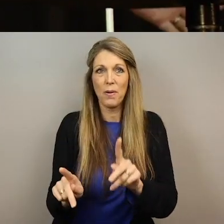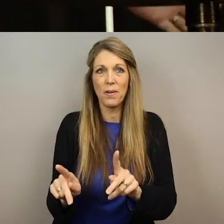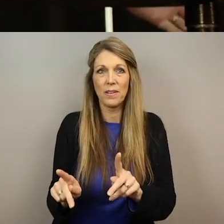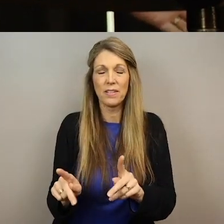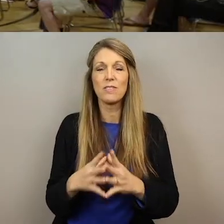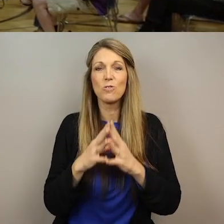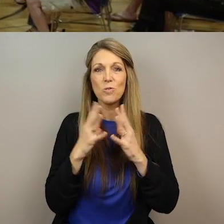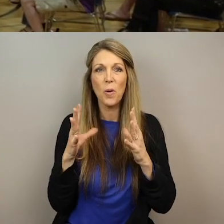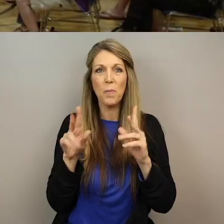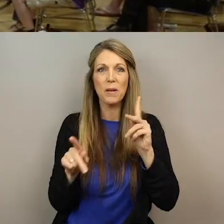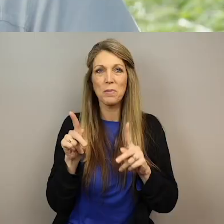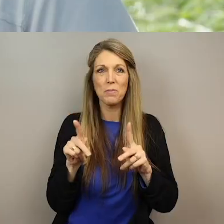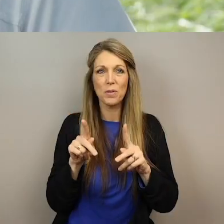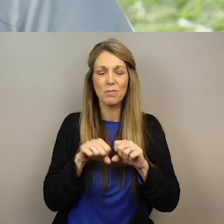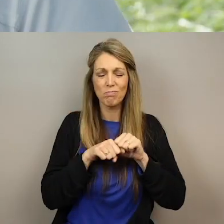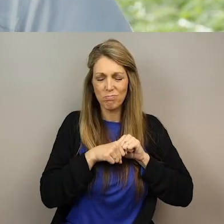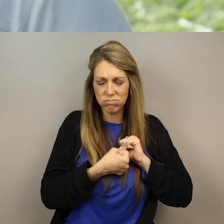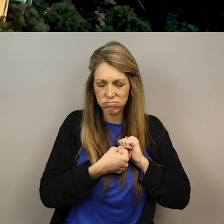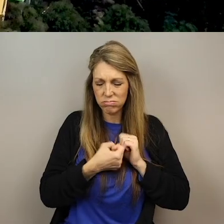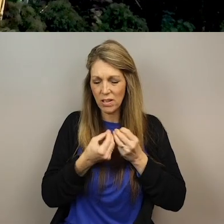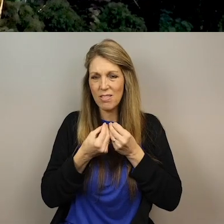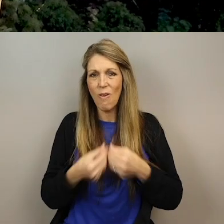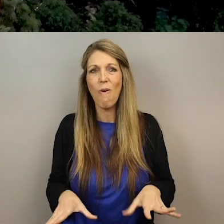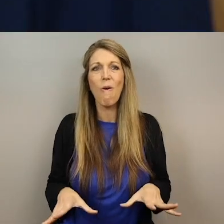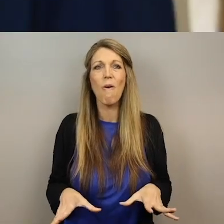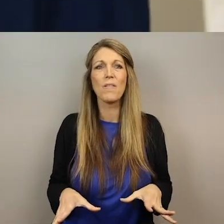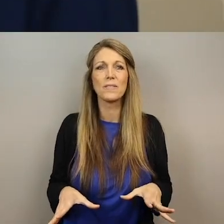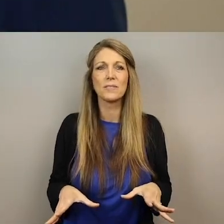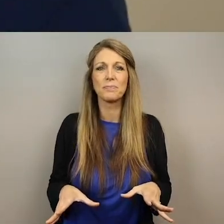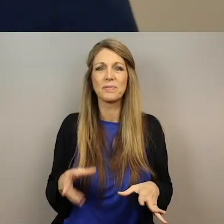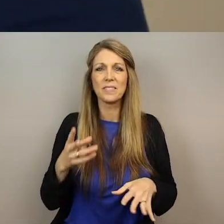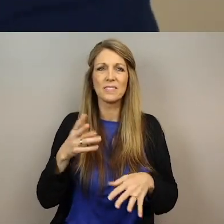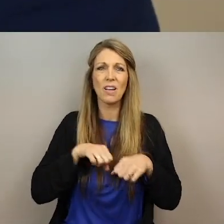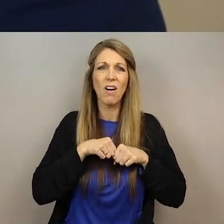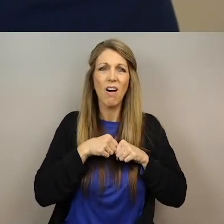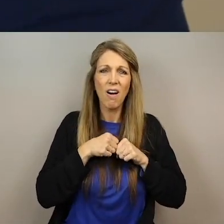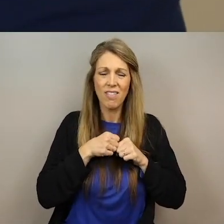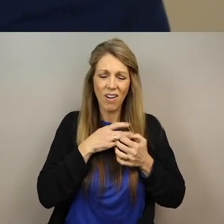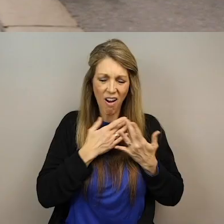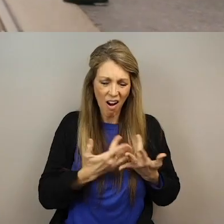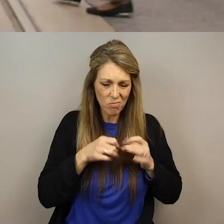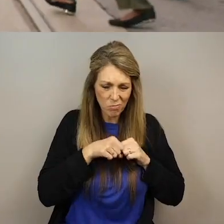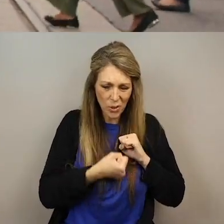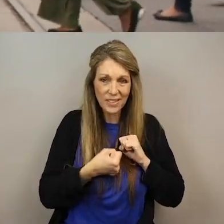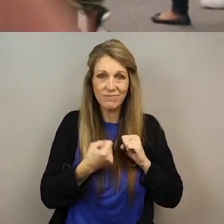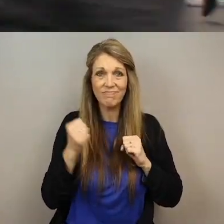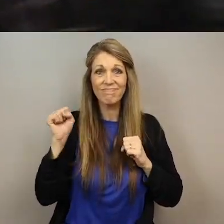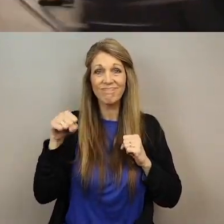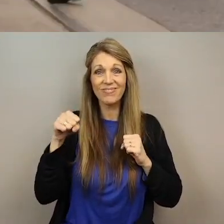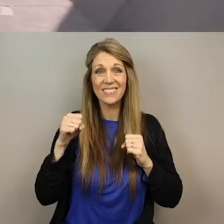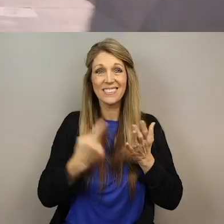There's so many people that are broken, that are lost, and it's heartbreaking. Yes,